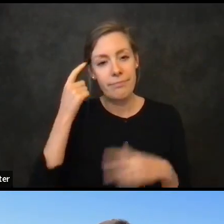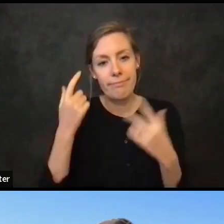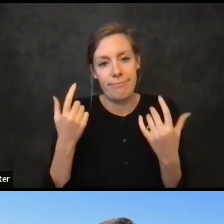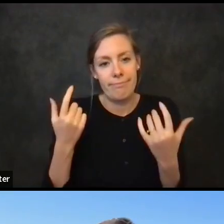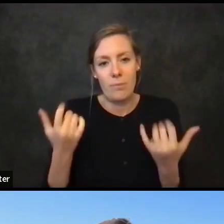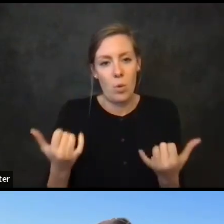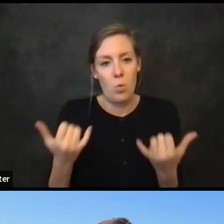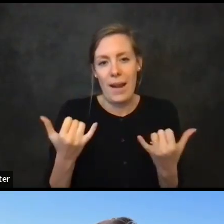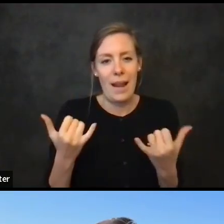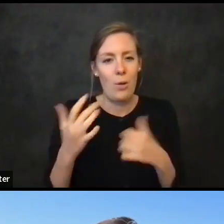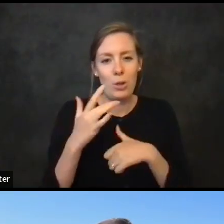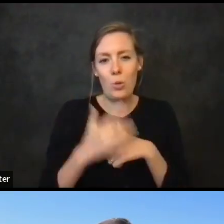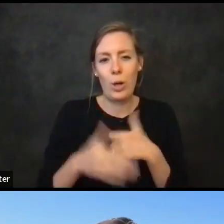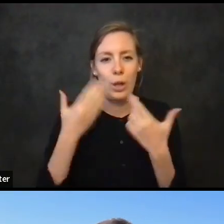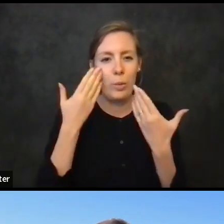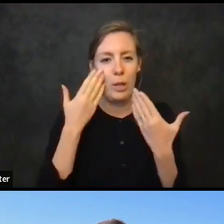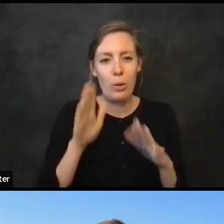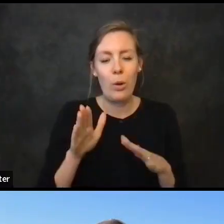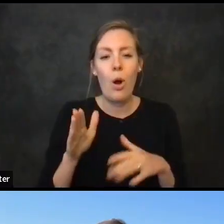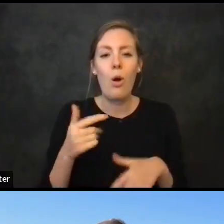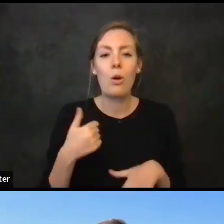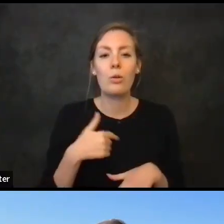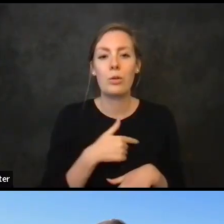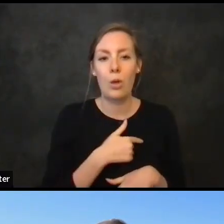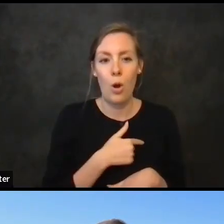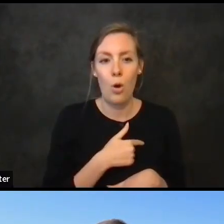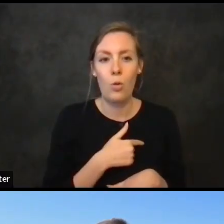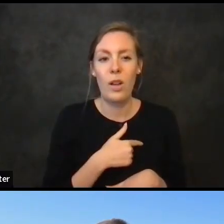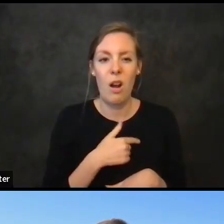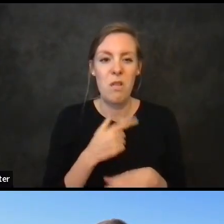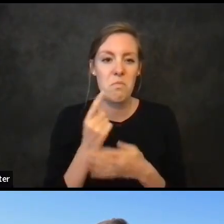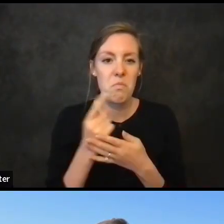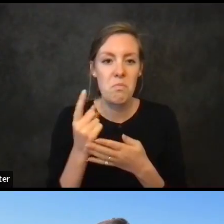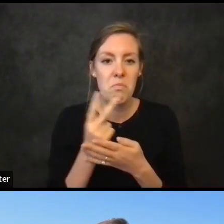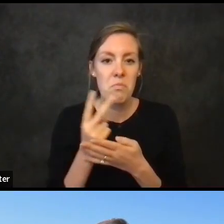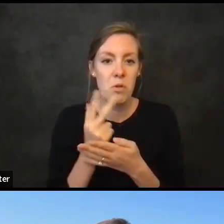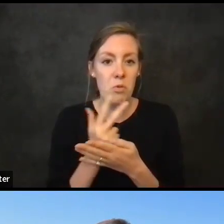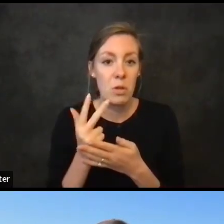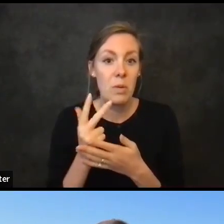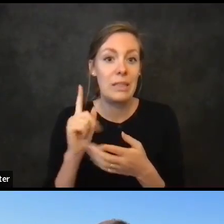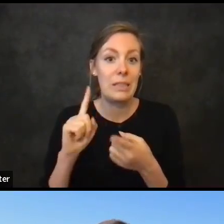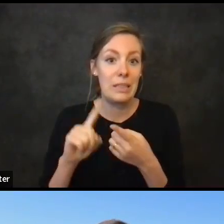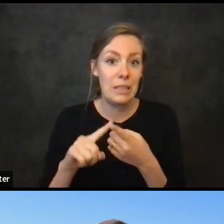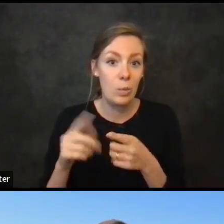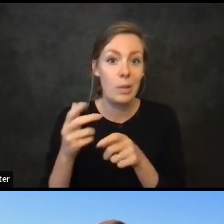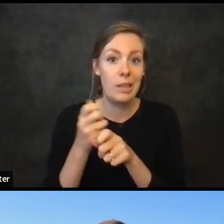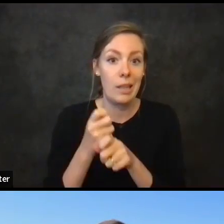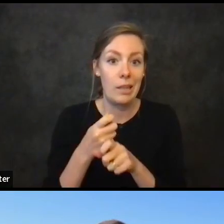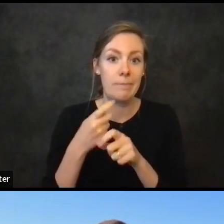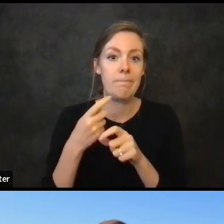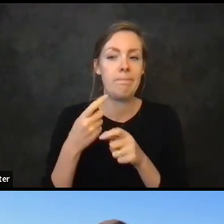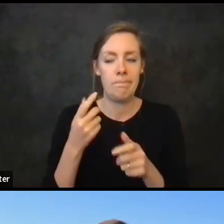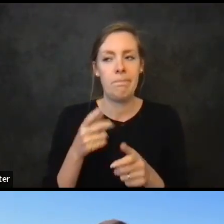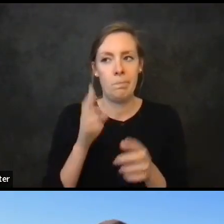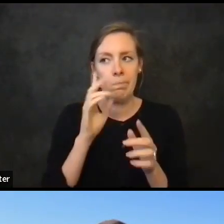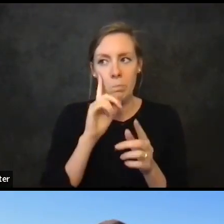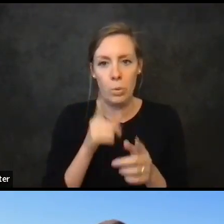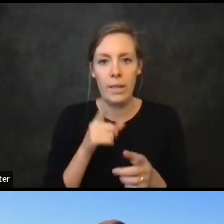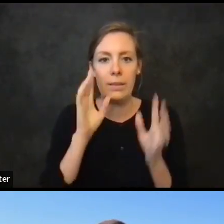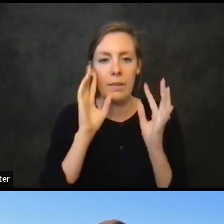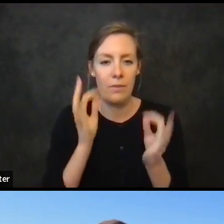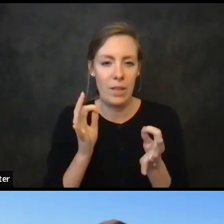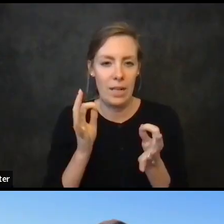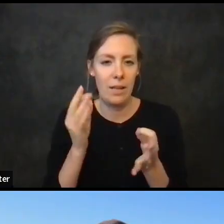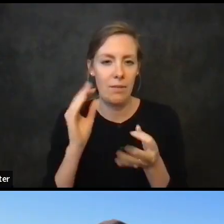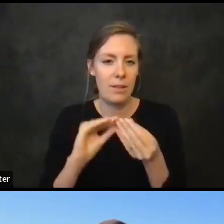for sure at this point, and we are at least a few weeks away from getting any definitive data, as Dr. Mace and Dr. Shende will talk